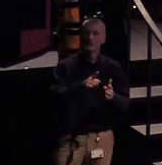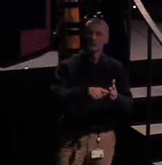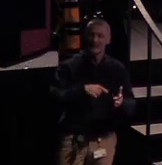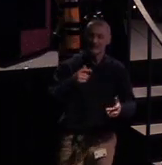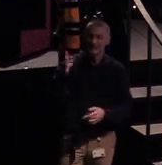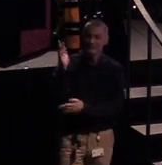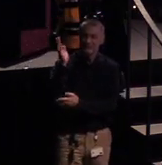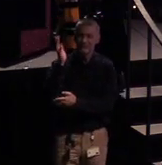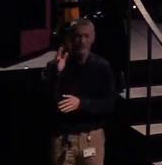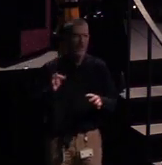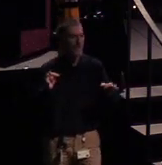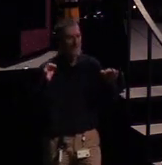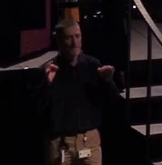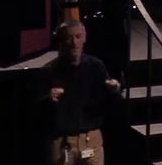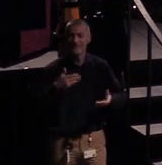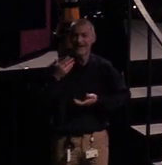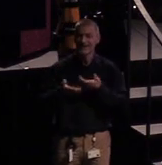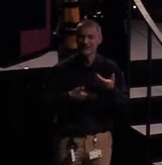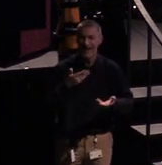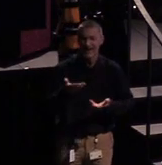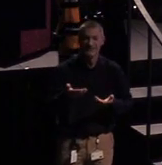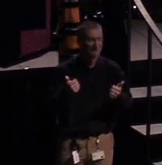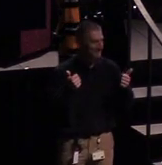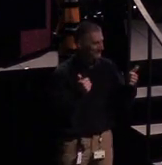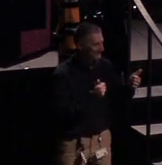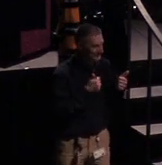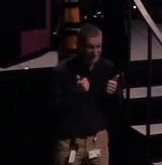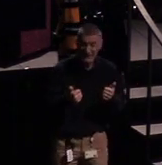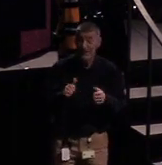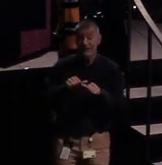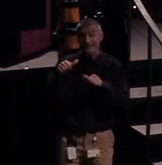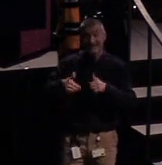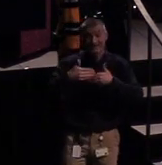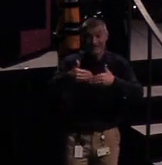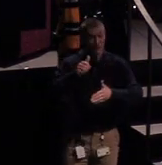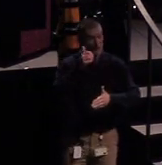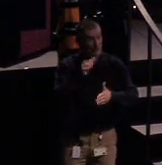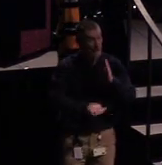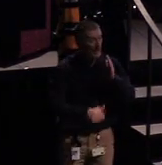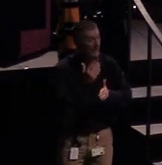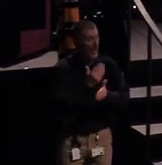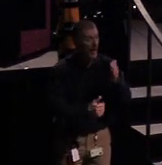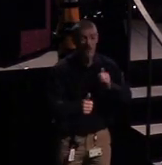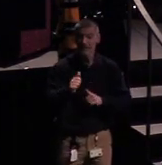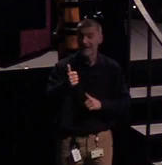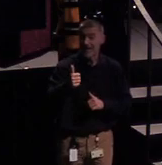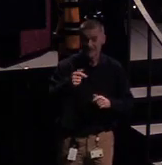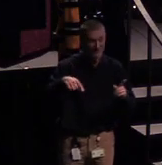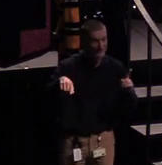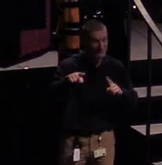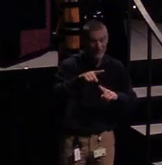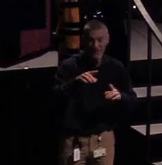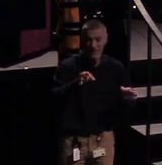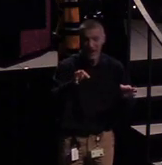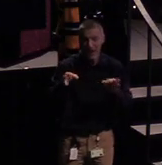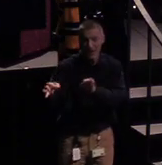so as I say we're really behind was absolutely fine sessions beginning 11:30 but the moderators are aware we might get a little bit